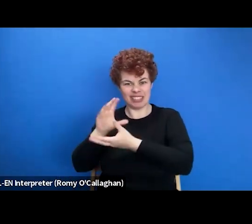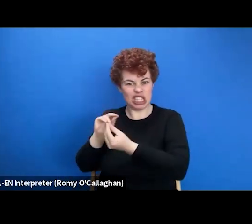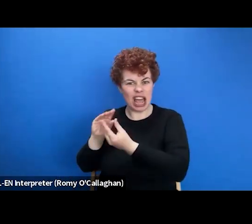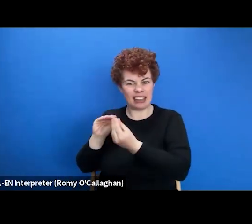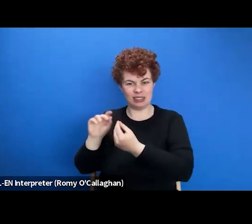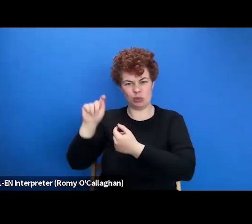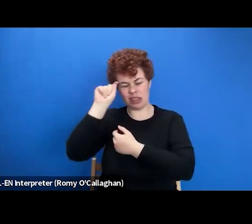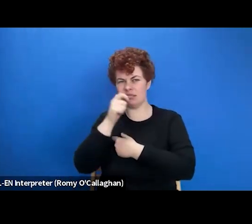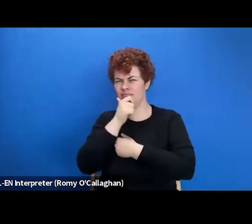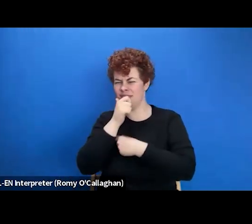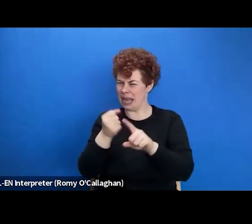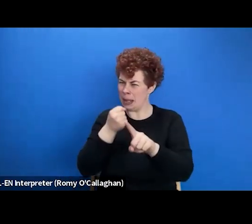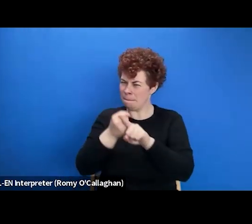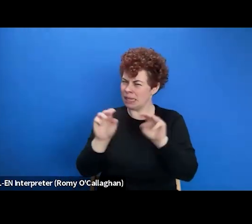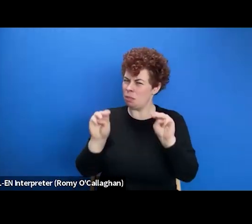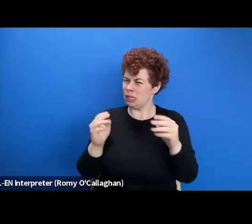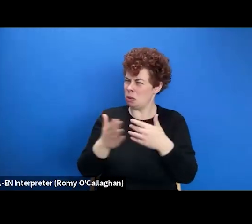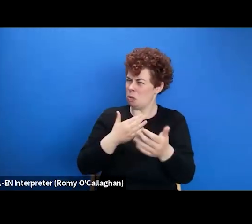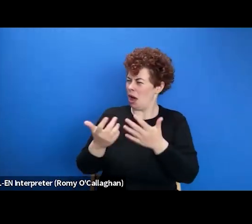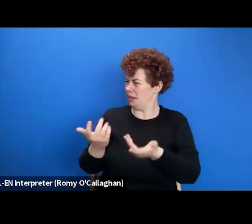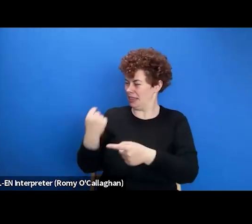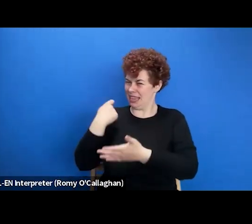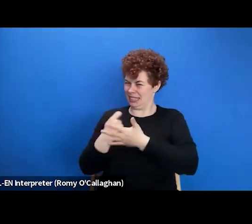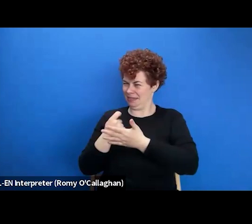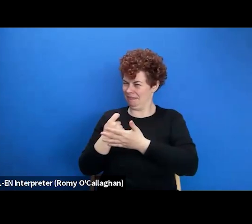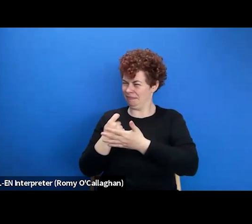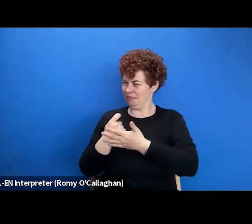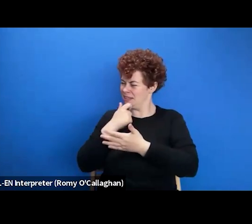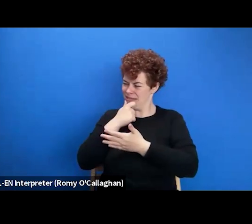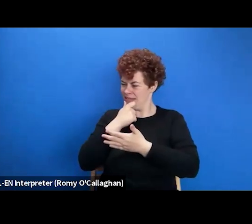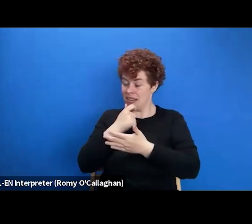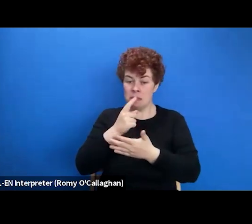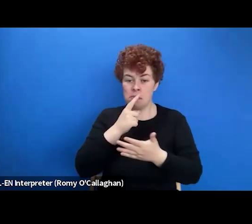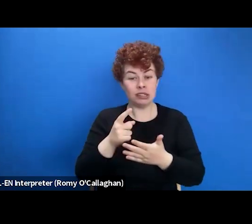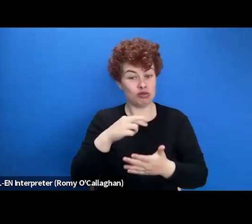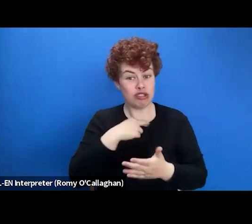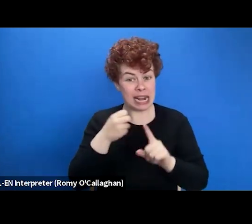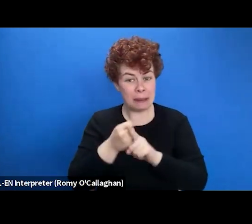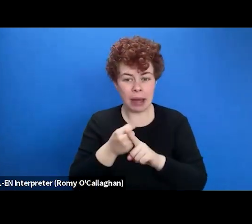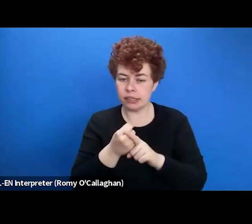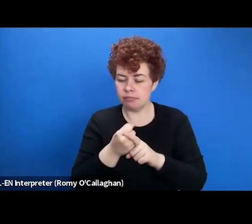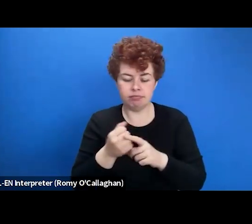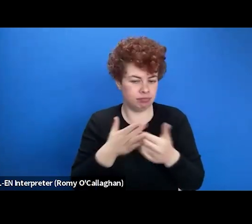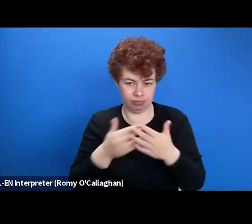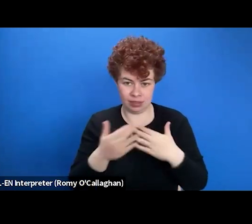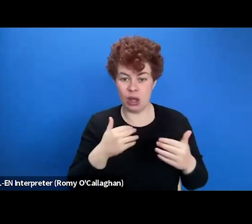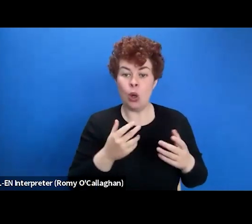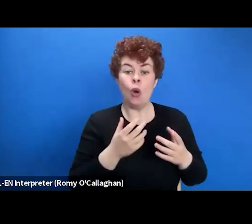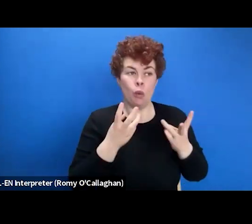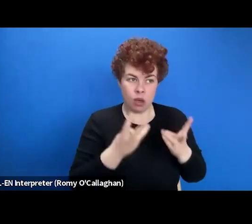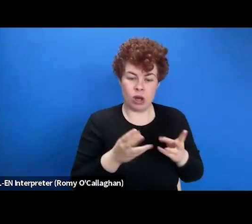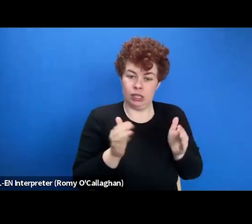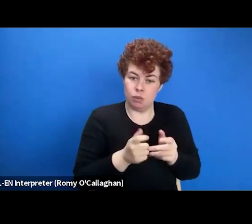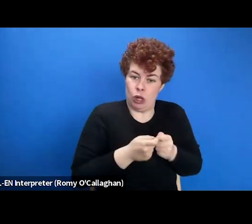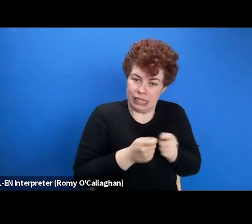what impact could this have? Or, but I think it's very important no matter what you do, because it was a small town doing something that we